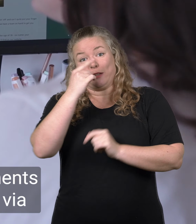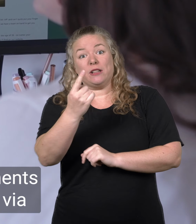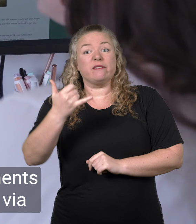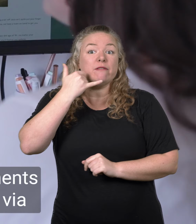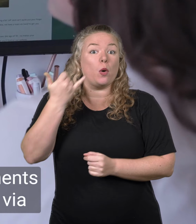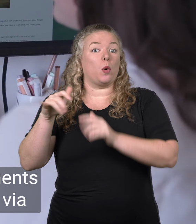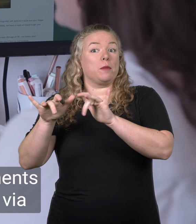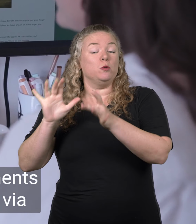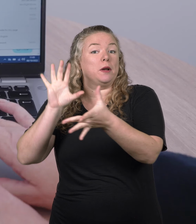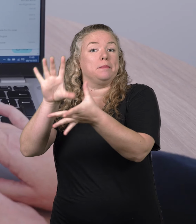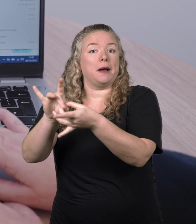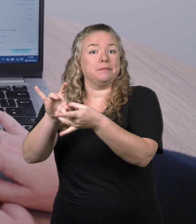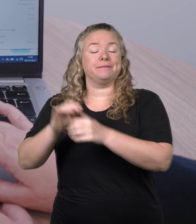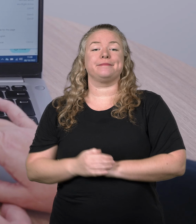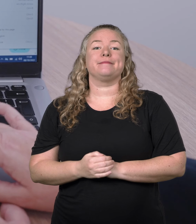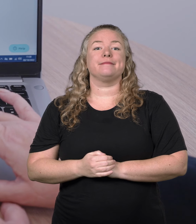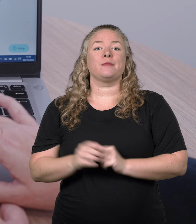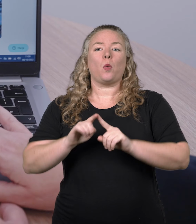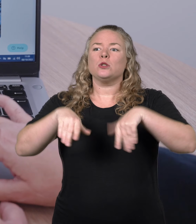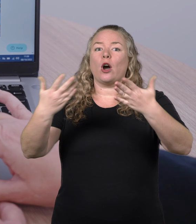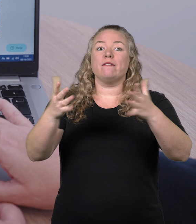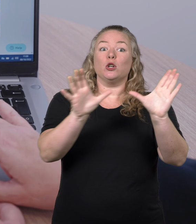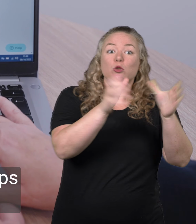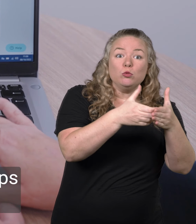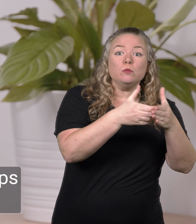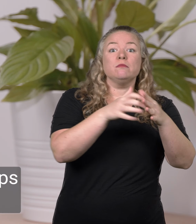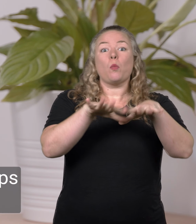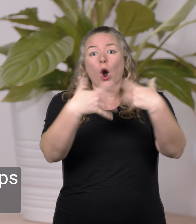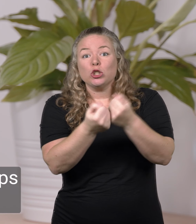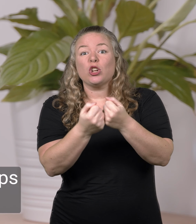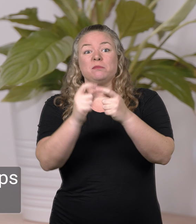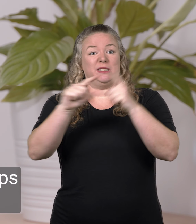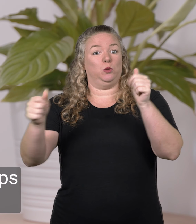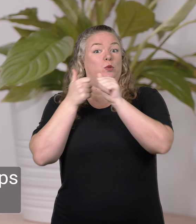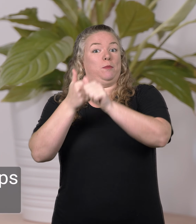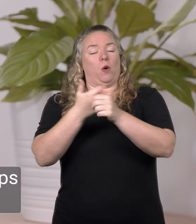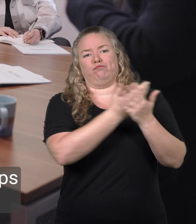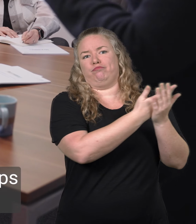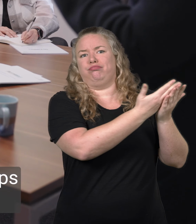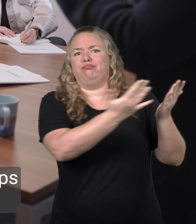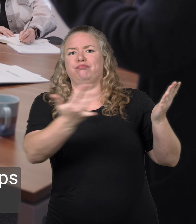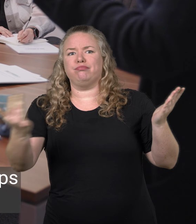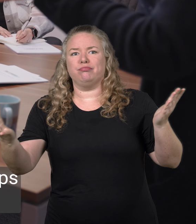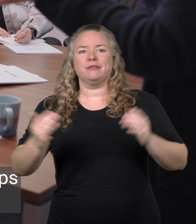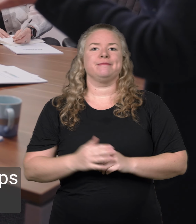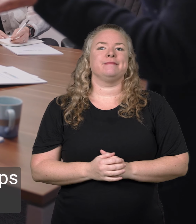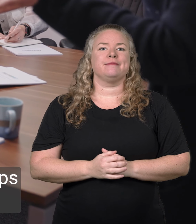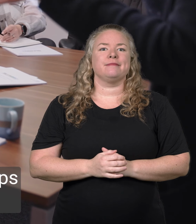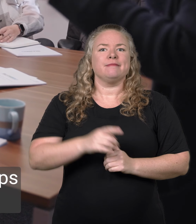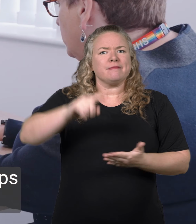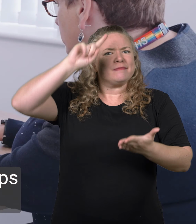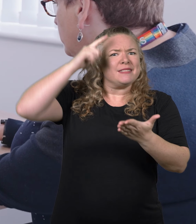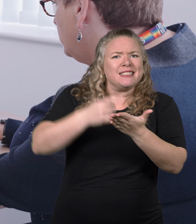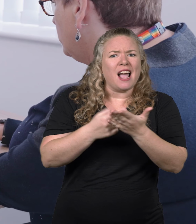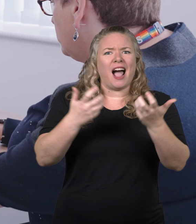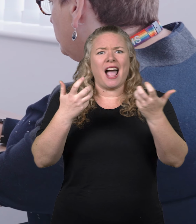can be delivered entirely online via your phone or your computer. We also offer groups and workshops and digital support